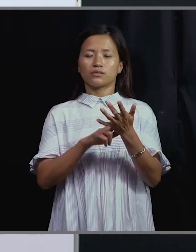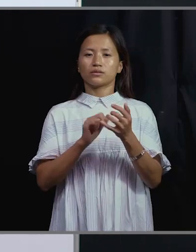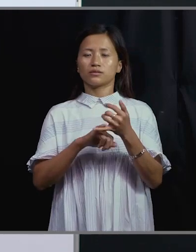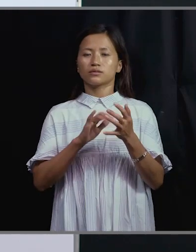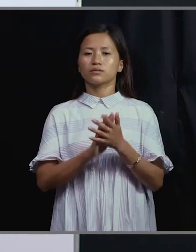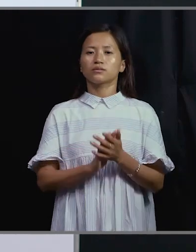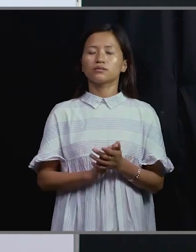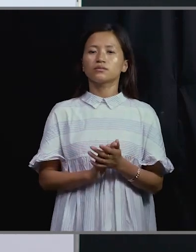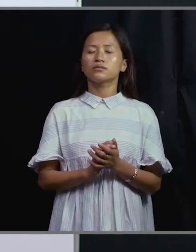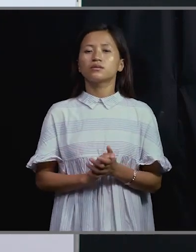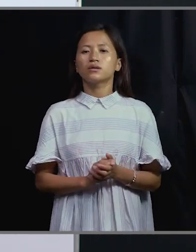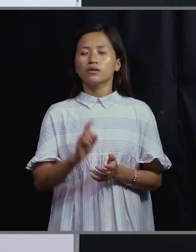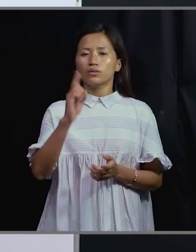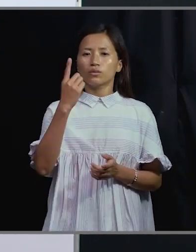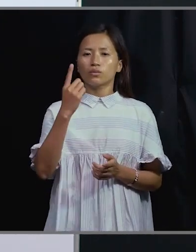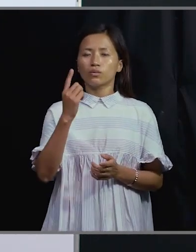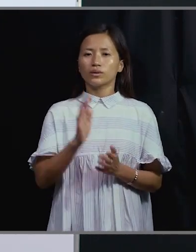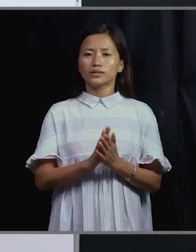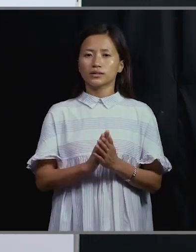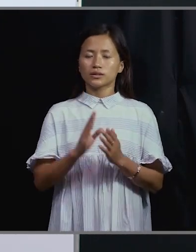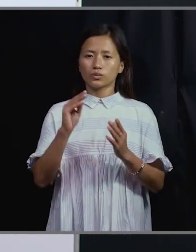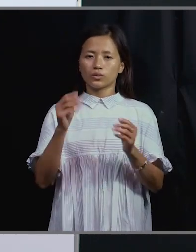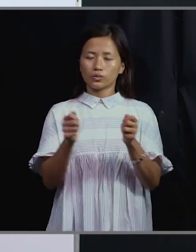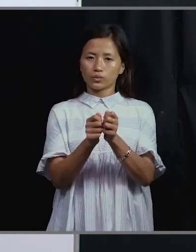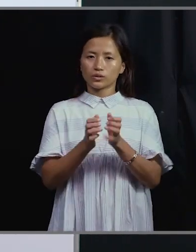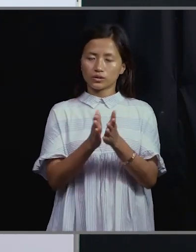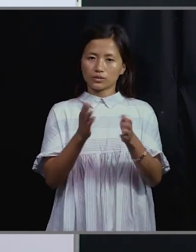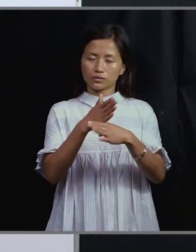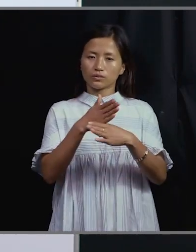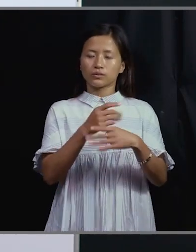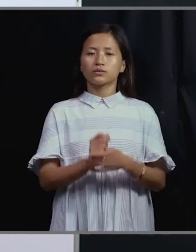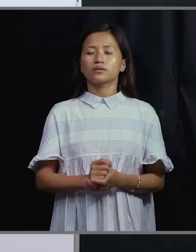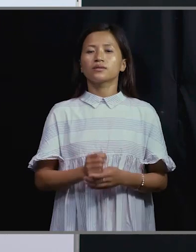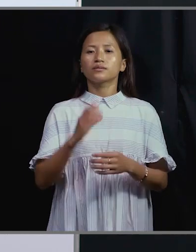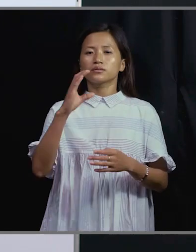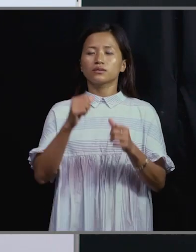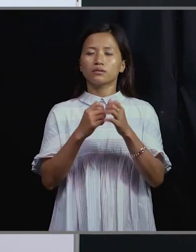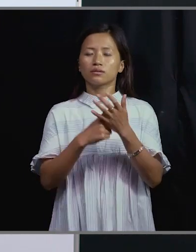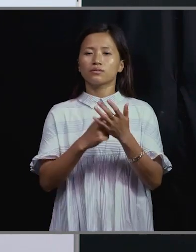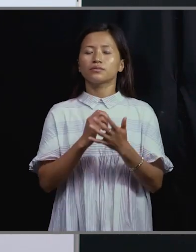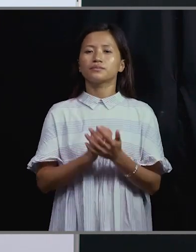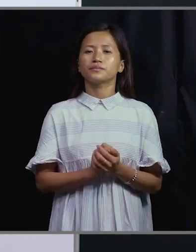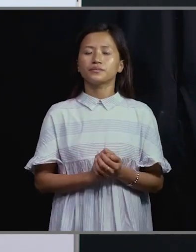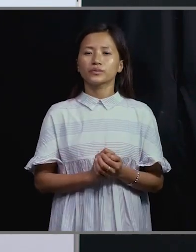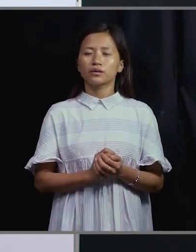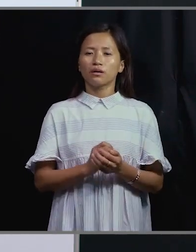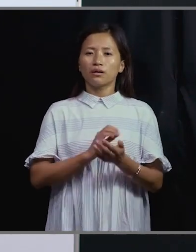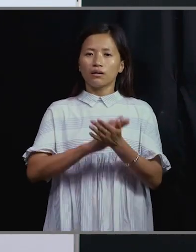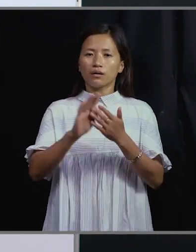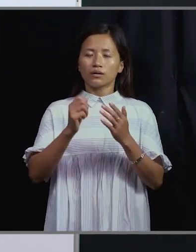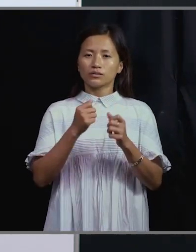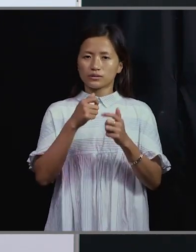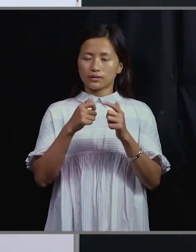of the 7 valence electrons, 1 is shared with a carbon atom of the ring here, and therefore this halogen atom will